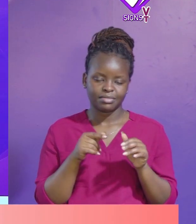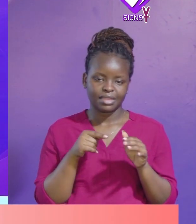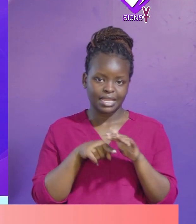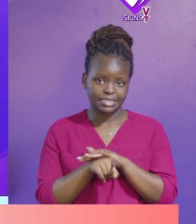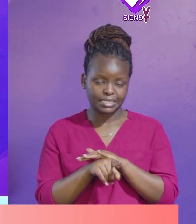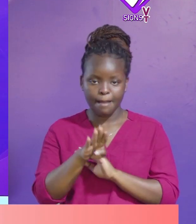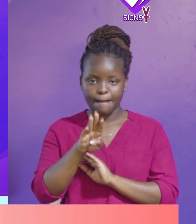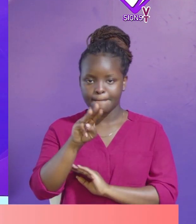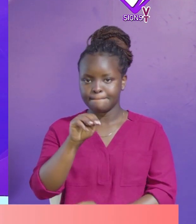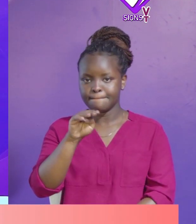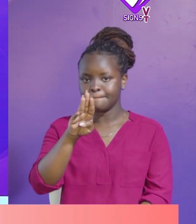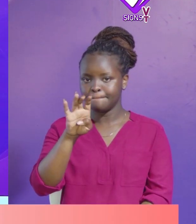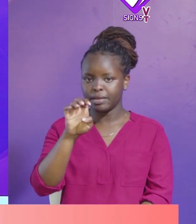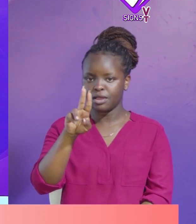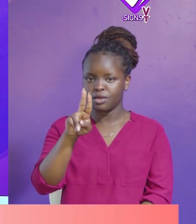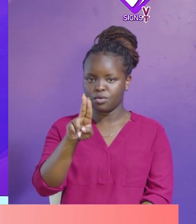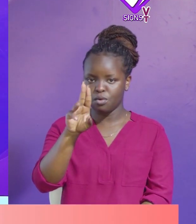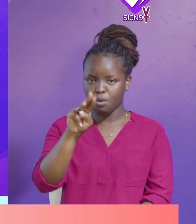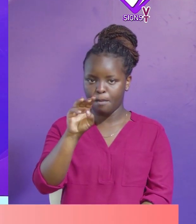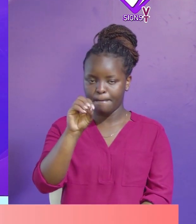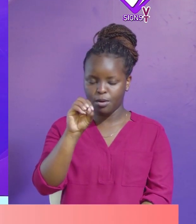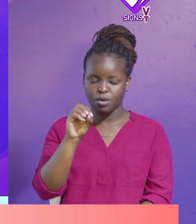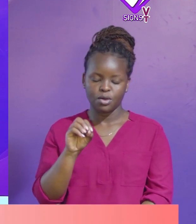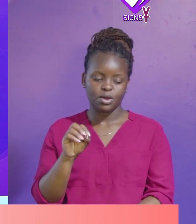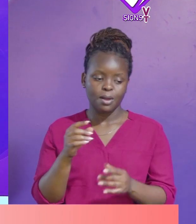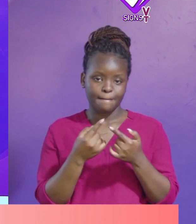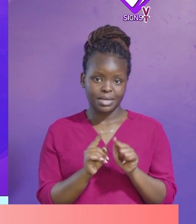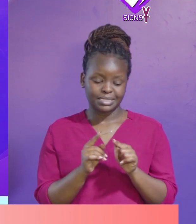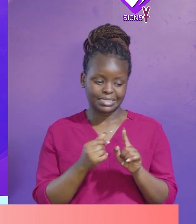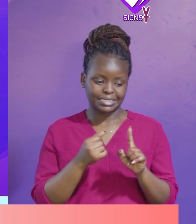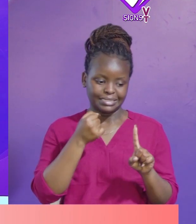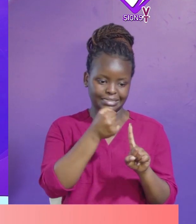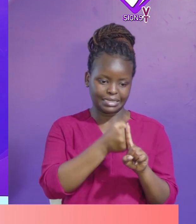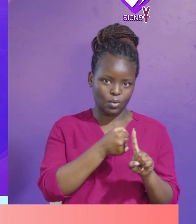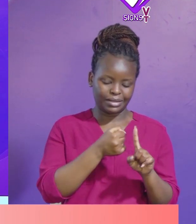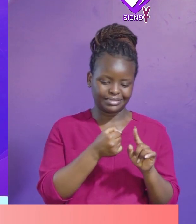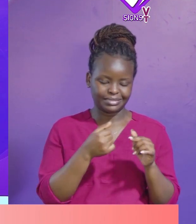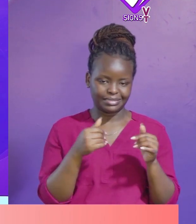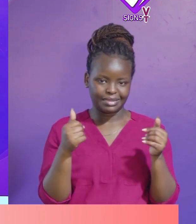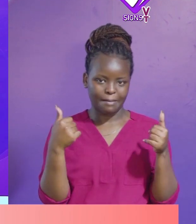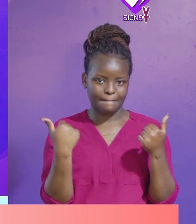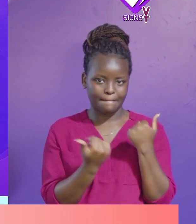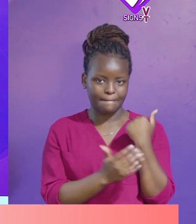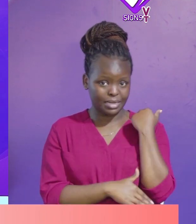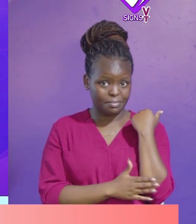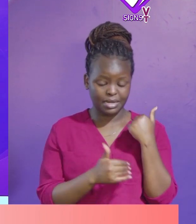ball, but now the tackle was so bad that he was booked with a red card, showing him